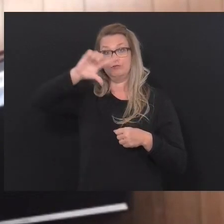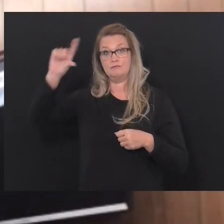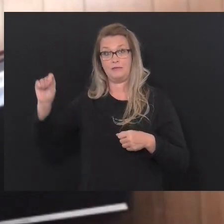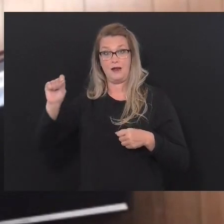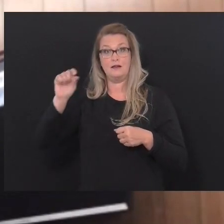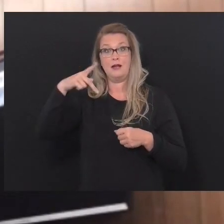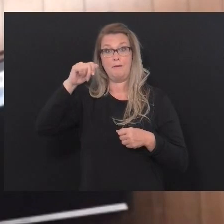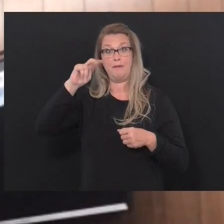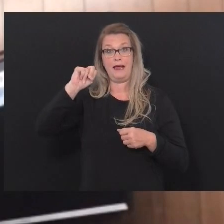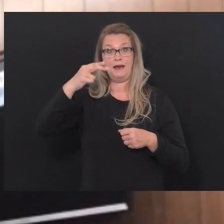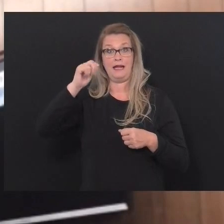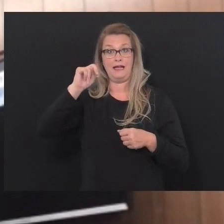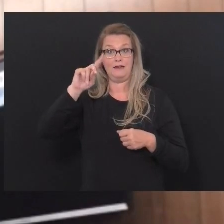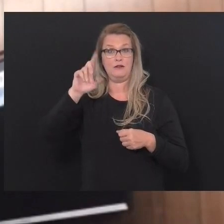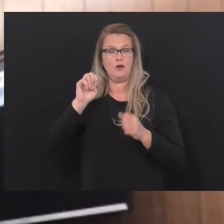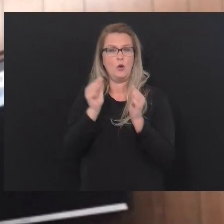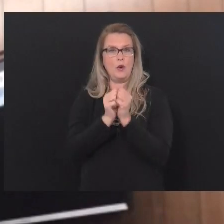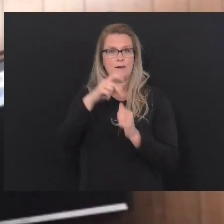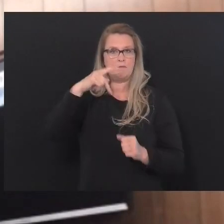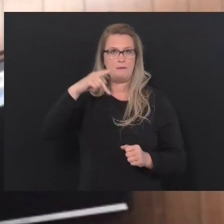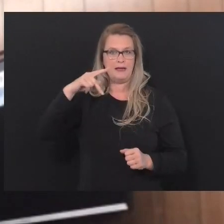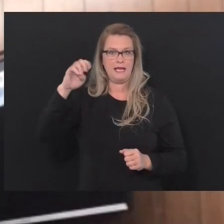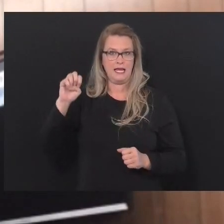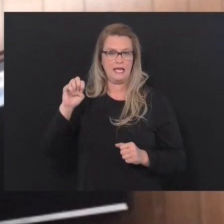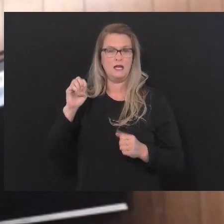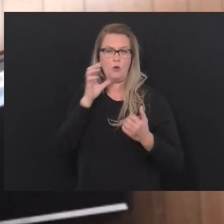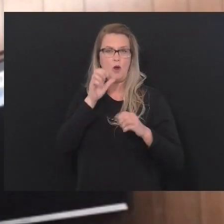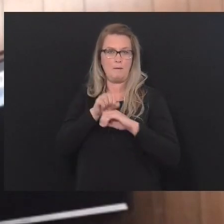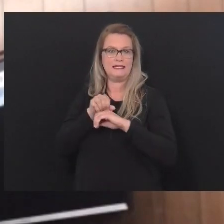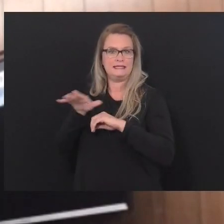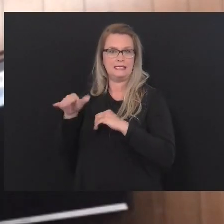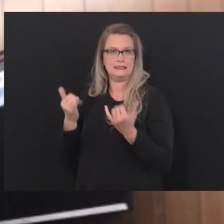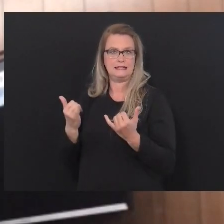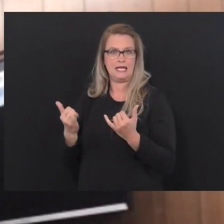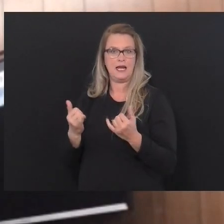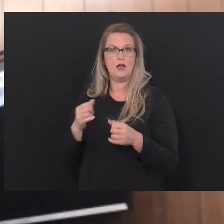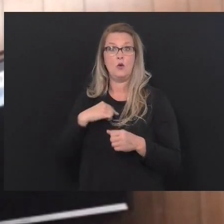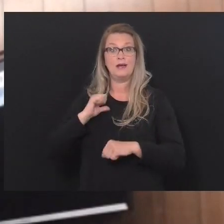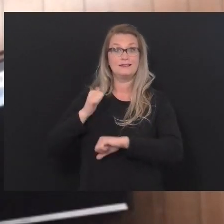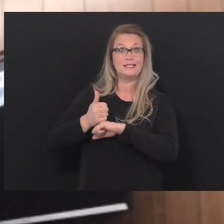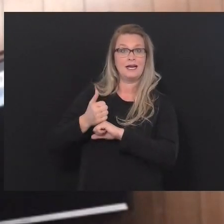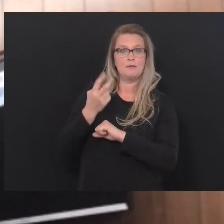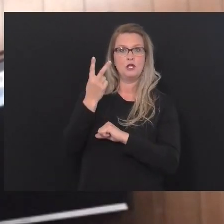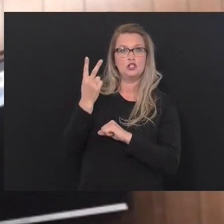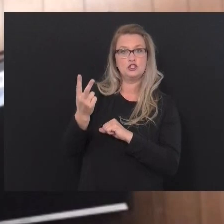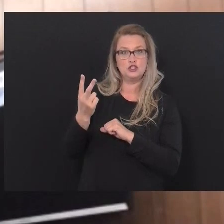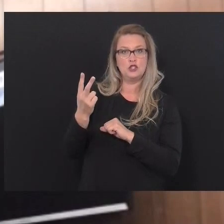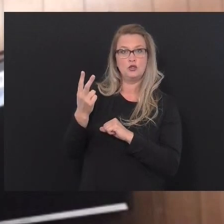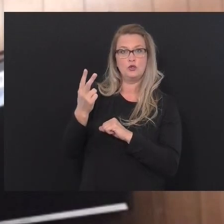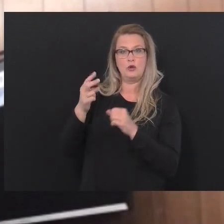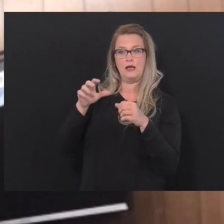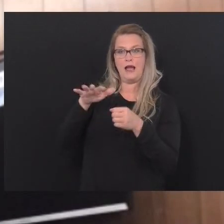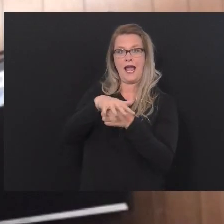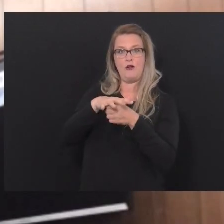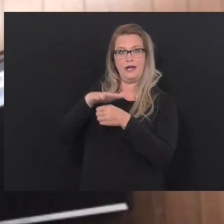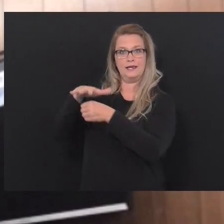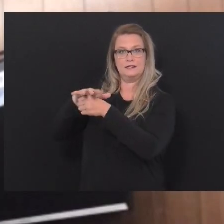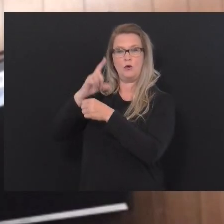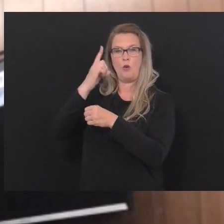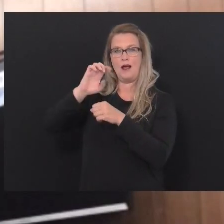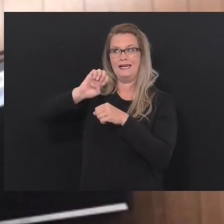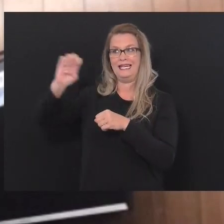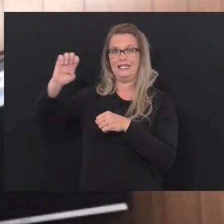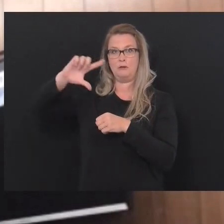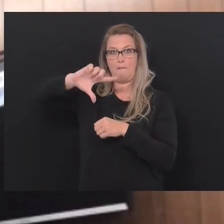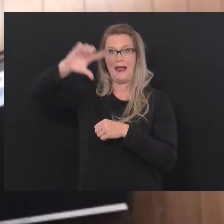with PPE support that will be going out today. And we're establishing 2 additional sustainment sites, one in the Eastern